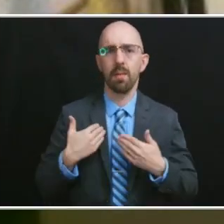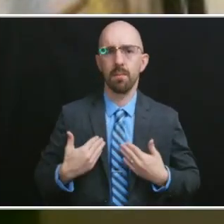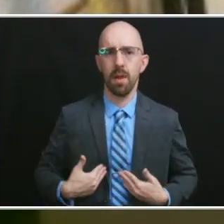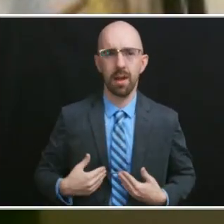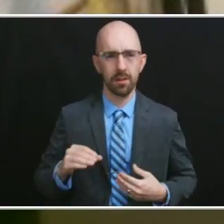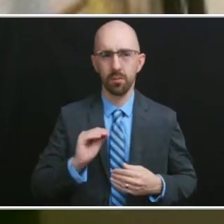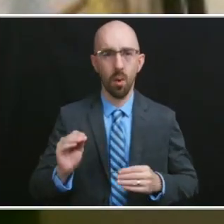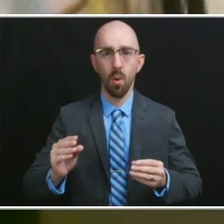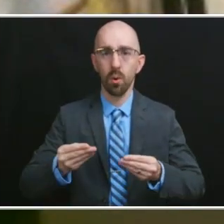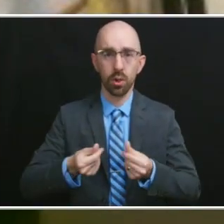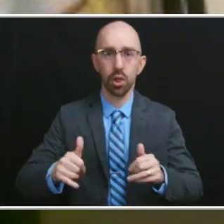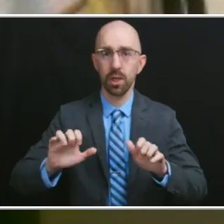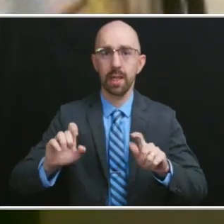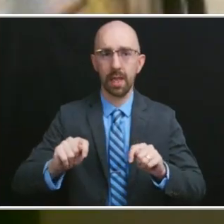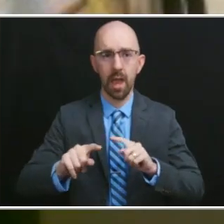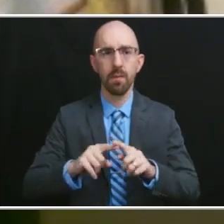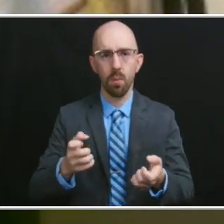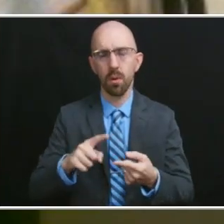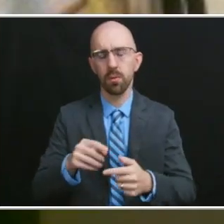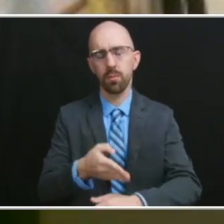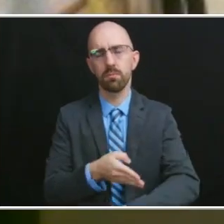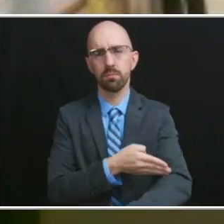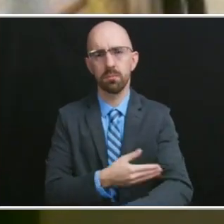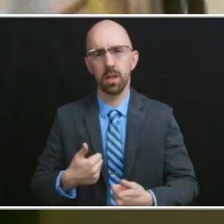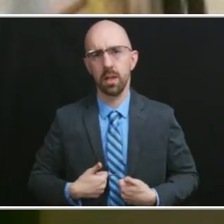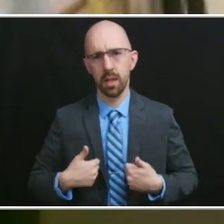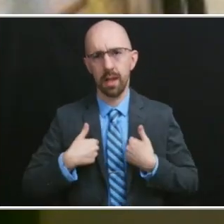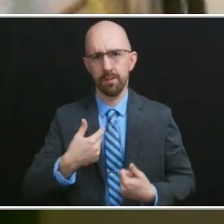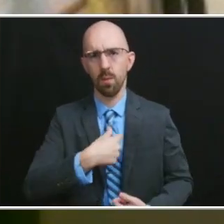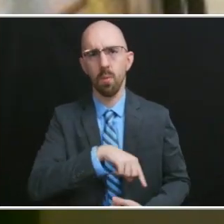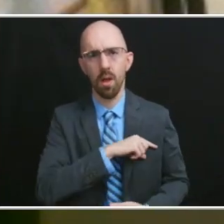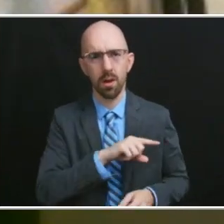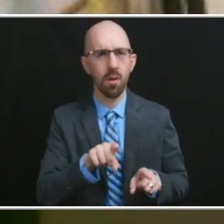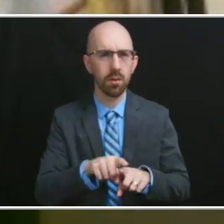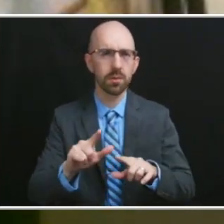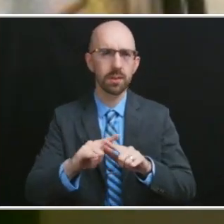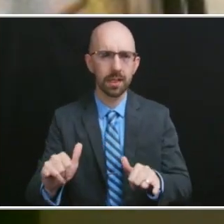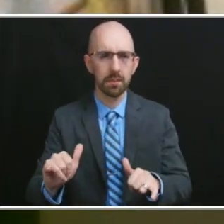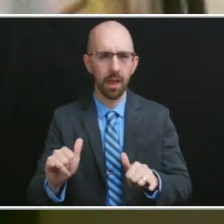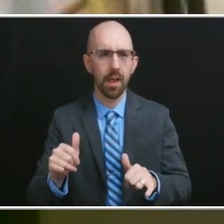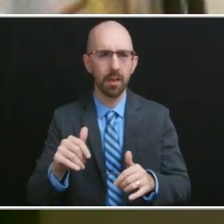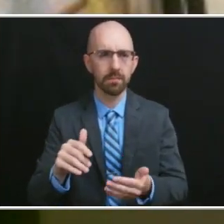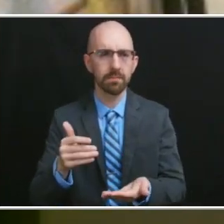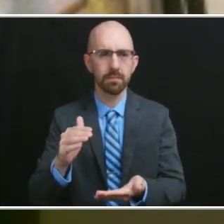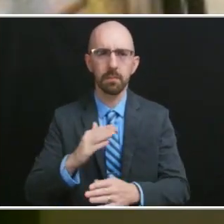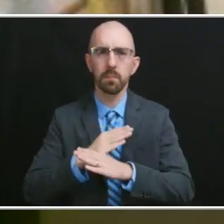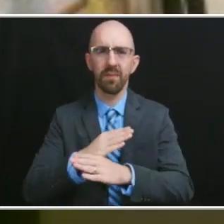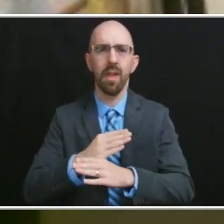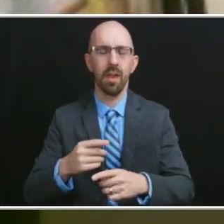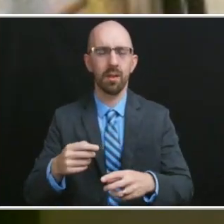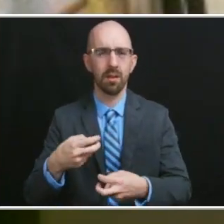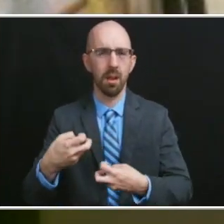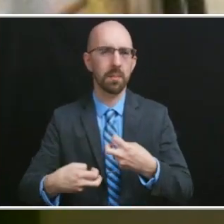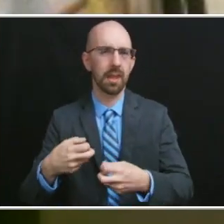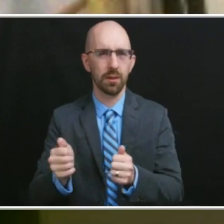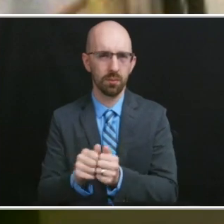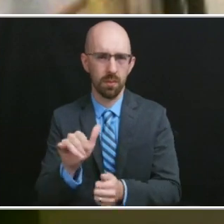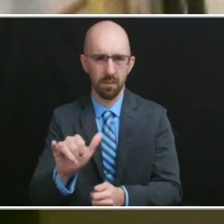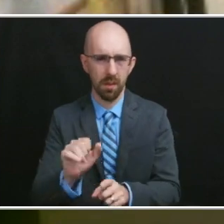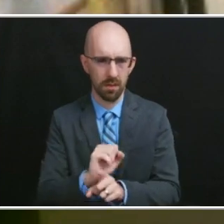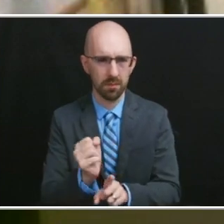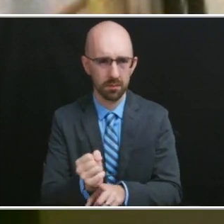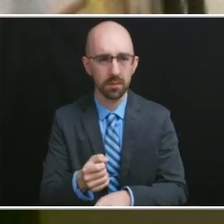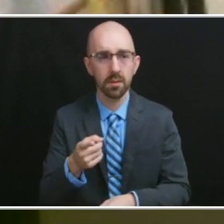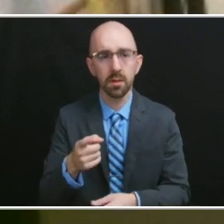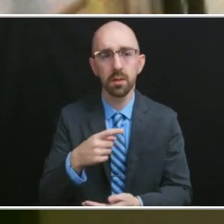but we aim to improve the quality of life and at the same time try to prevent complications. For the dryness, we use a lot of supportive measures. For